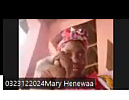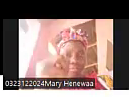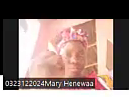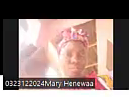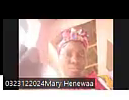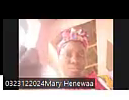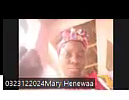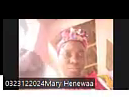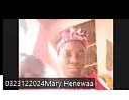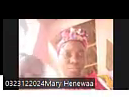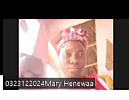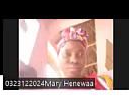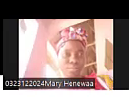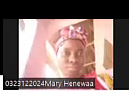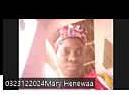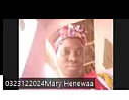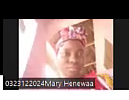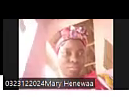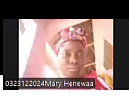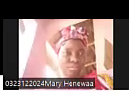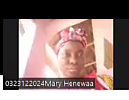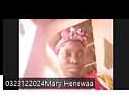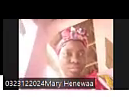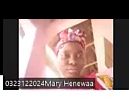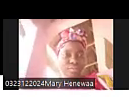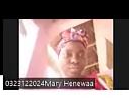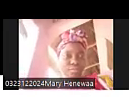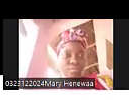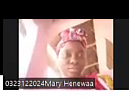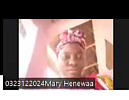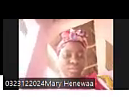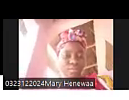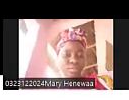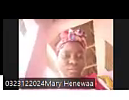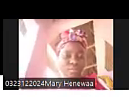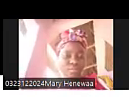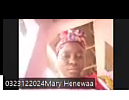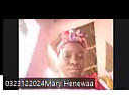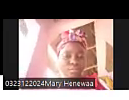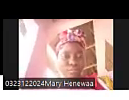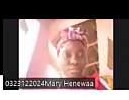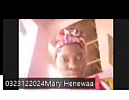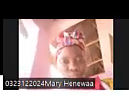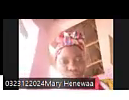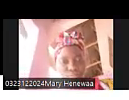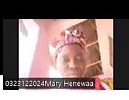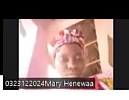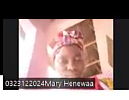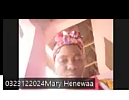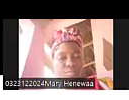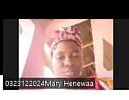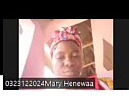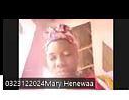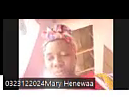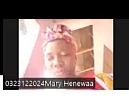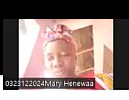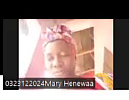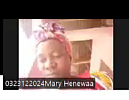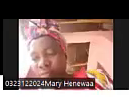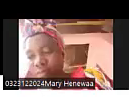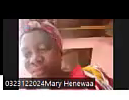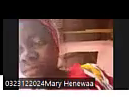ask. When you are signing, are you supposed to show your palm to the person or the back of your